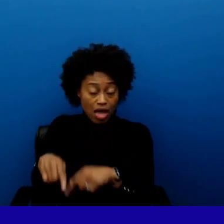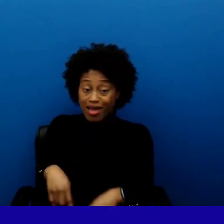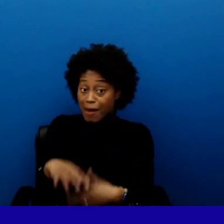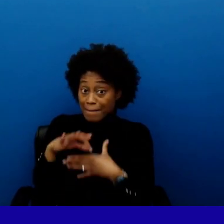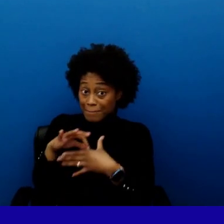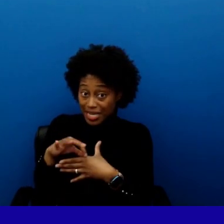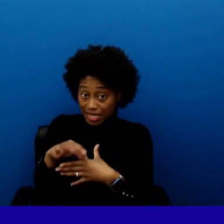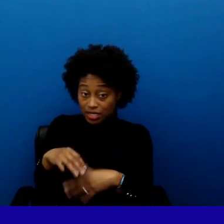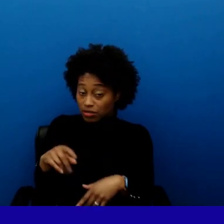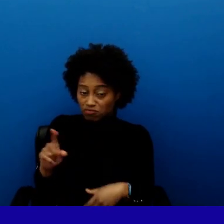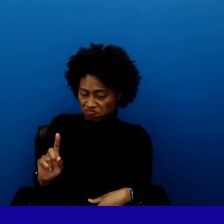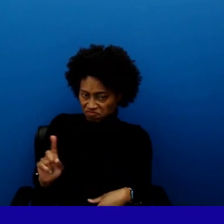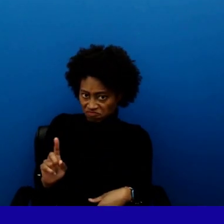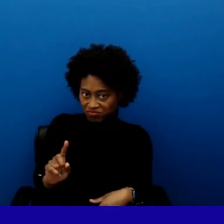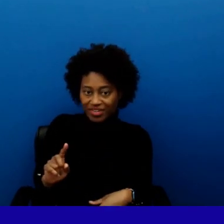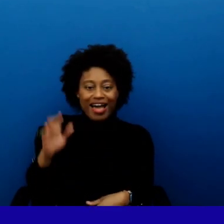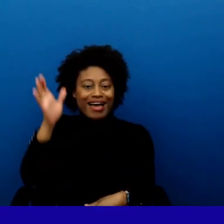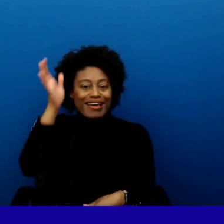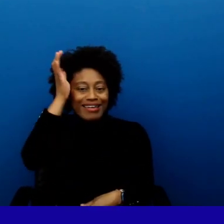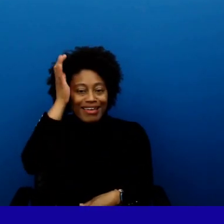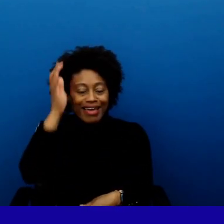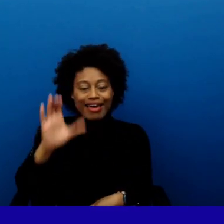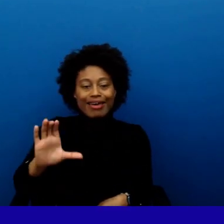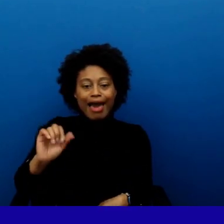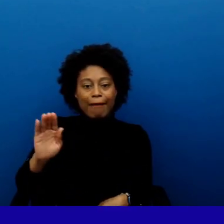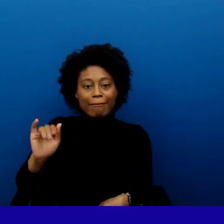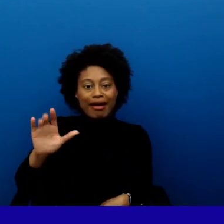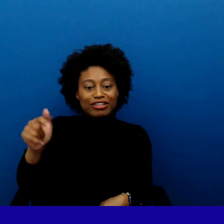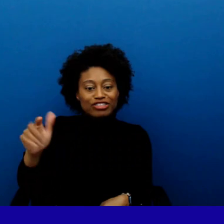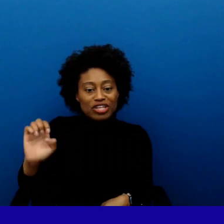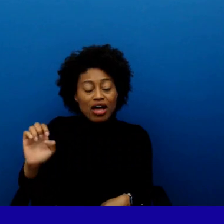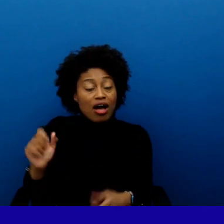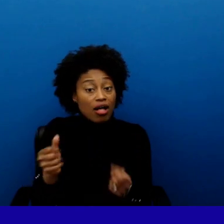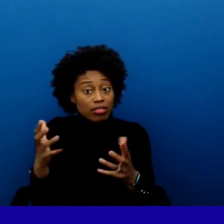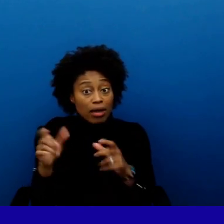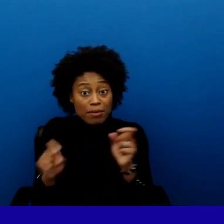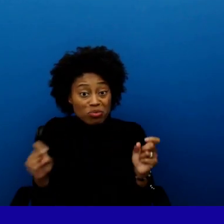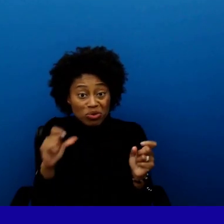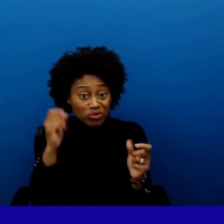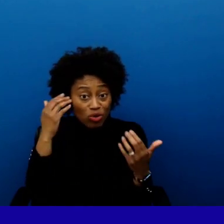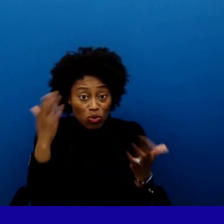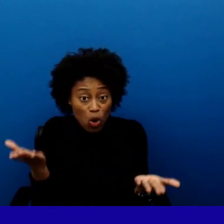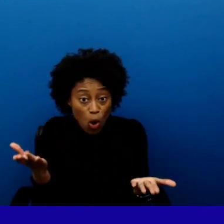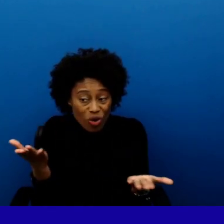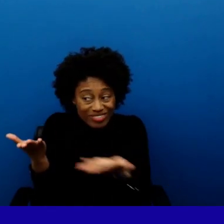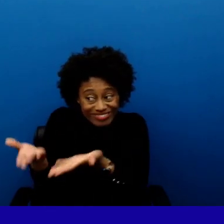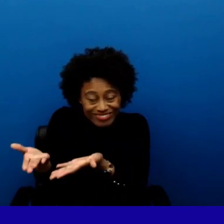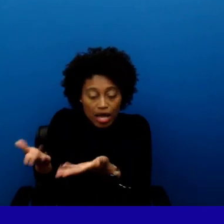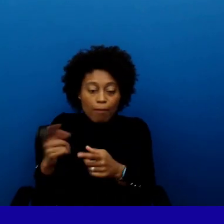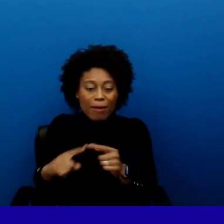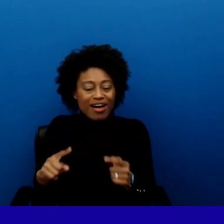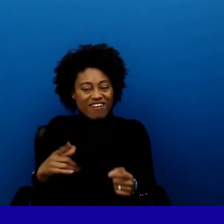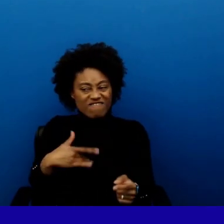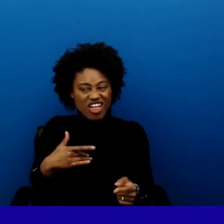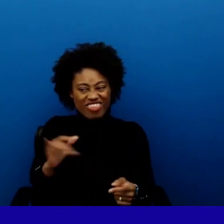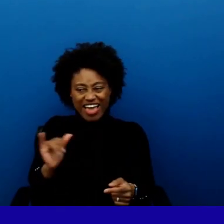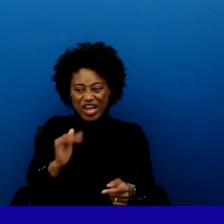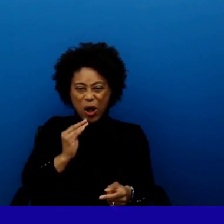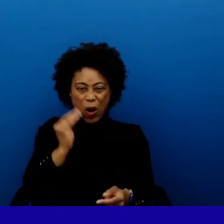based. And so a lot of people are not familiar with it. But for me, it's home and